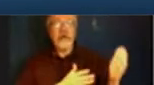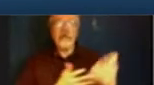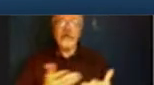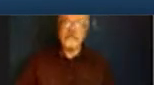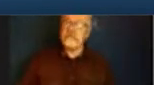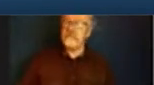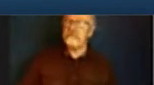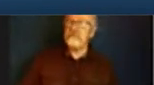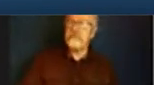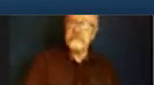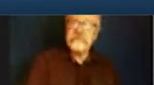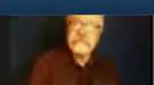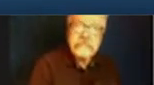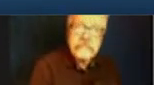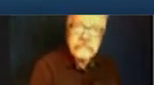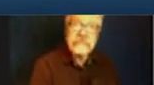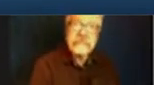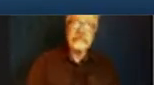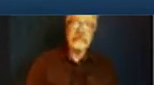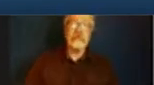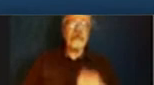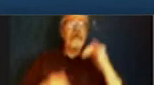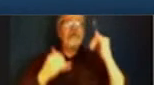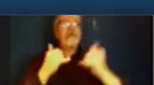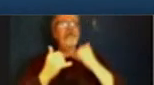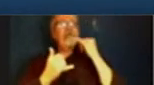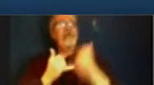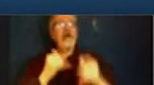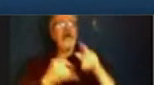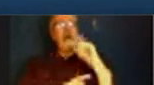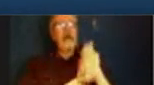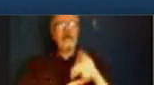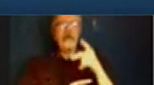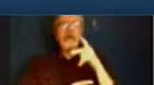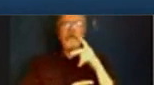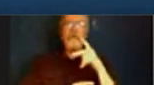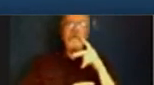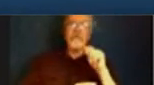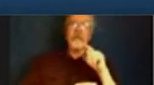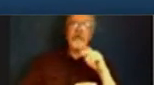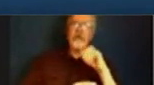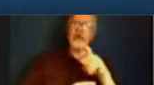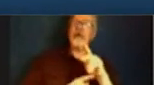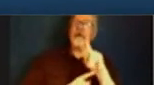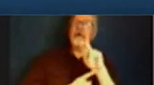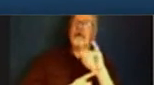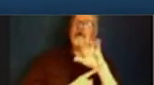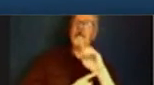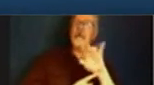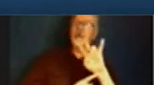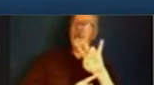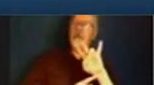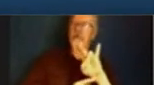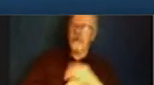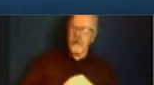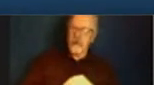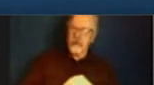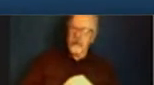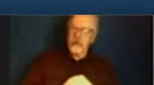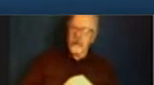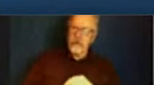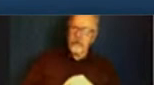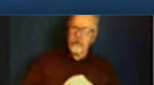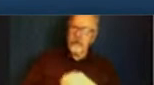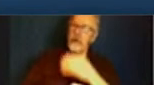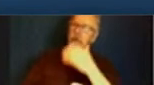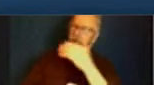Last question comes from Patrick with Cairo 7. Go ahead, Patrick. Hey there, Governor. Thanks for your time. You've talked in general